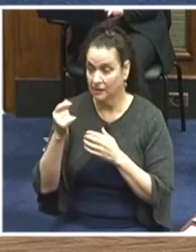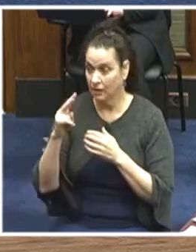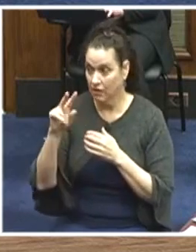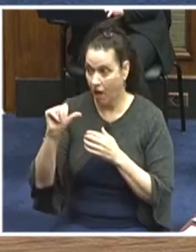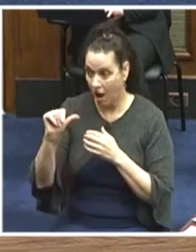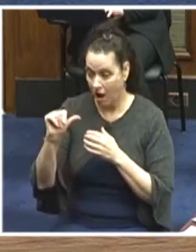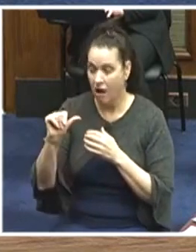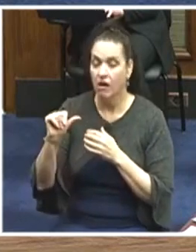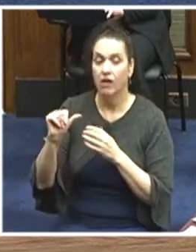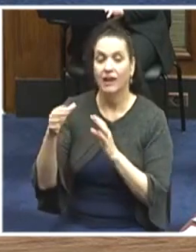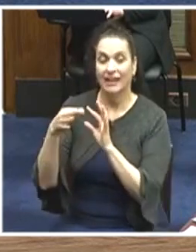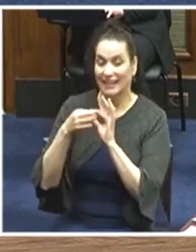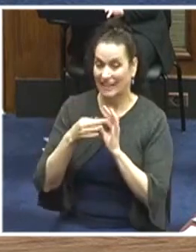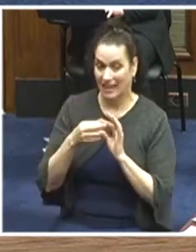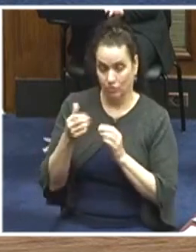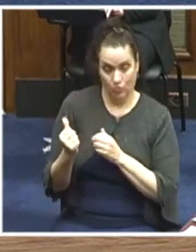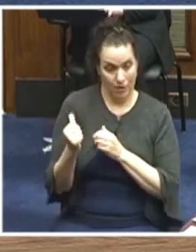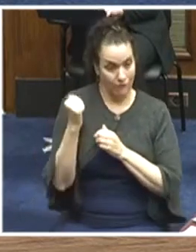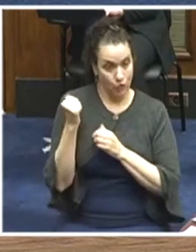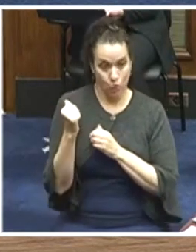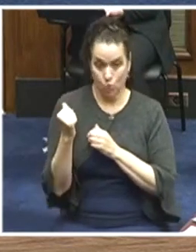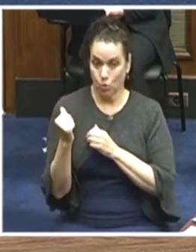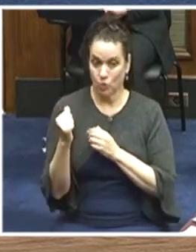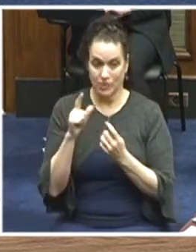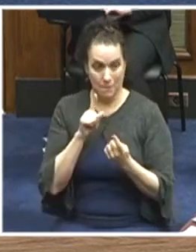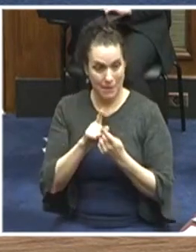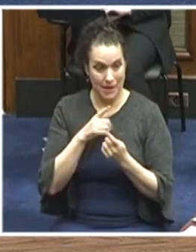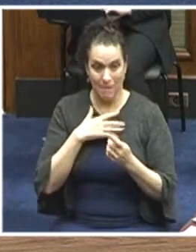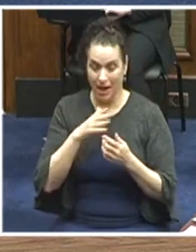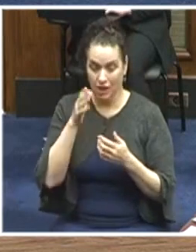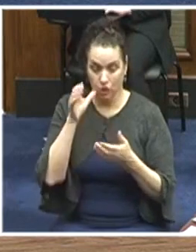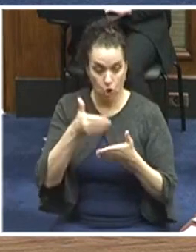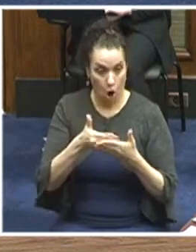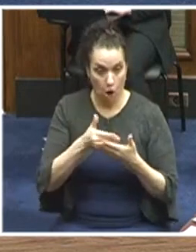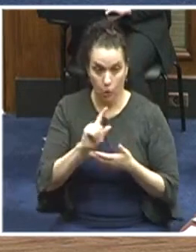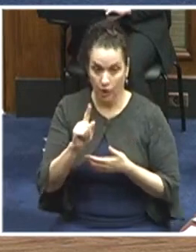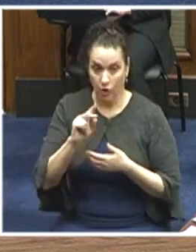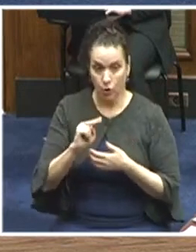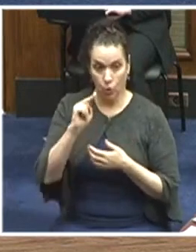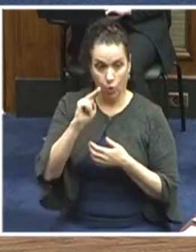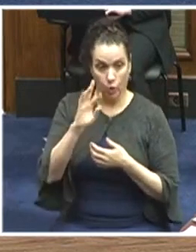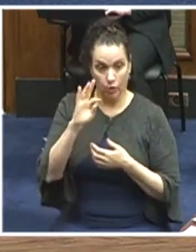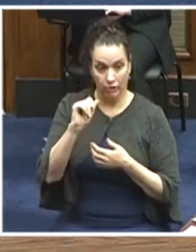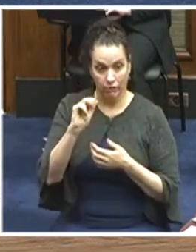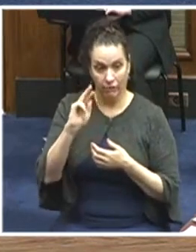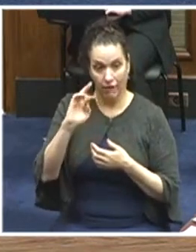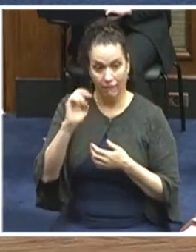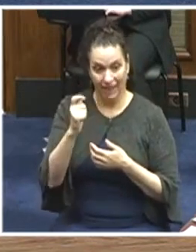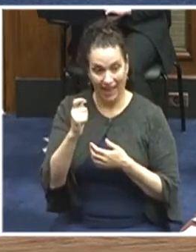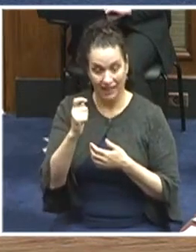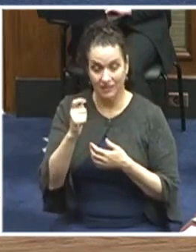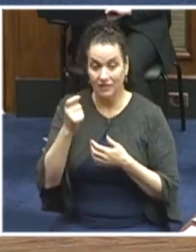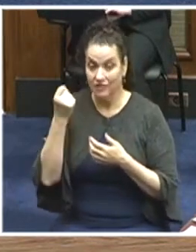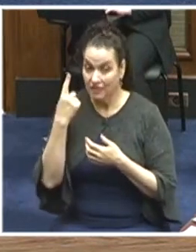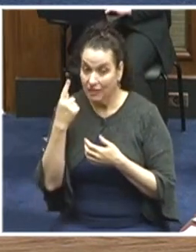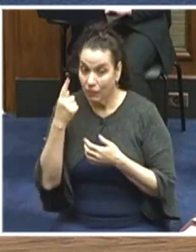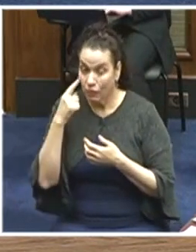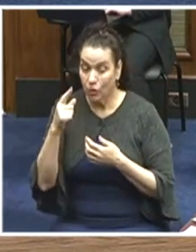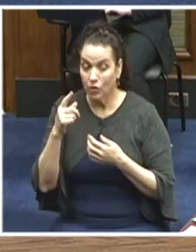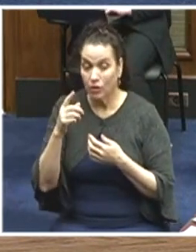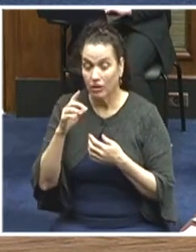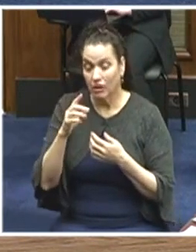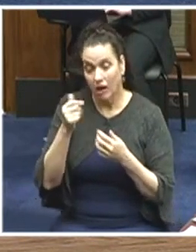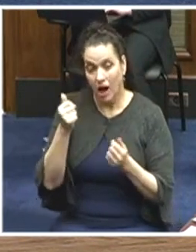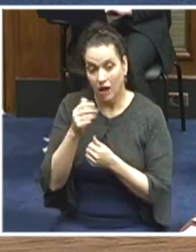at Inova Fairfax, the one hospital in Northern Virginia, as I say, with a pediatric cancer ward. So under Obamacare, our daughter